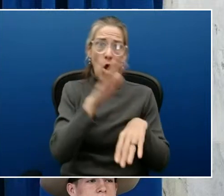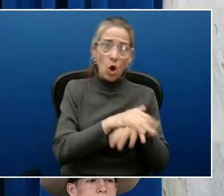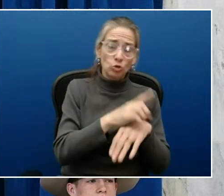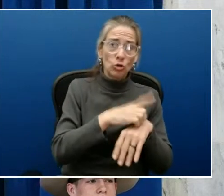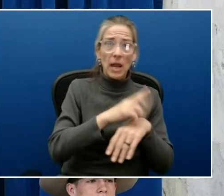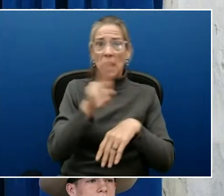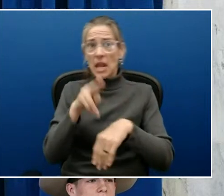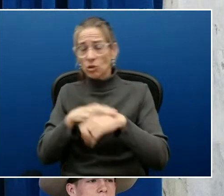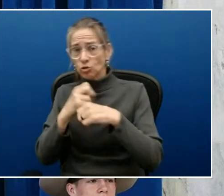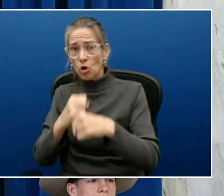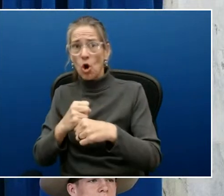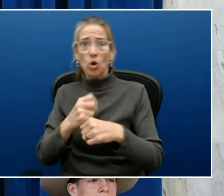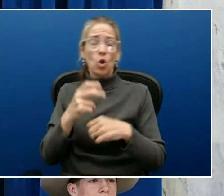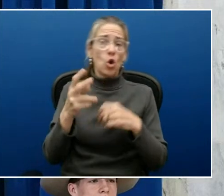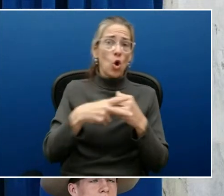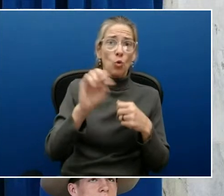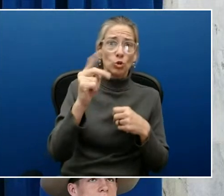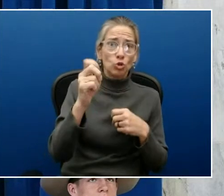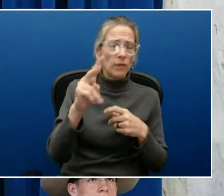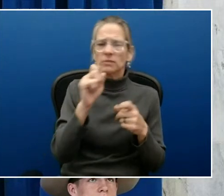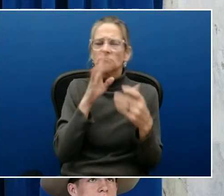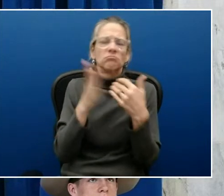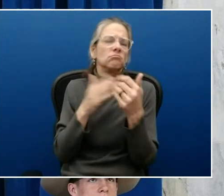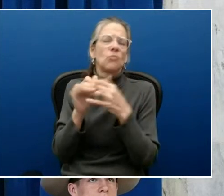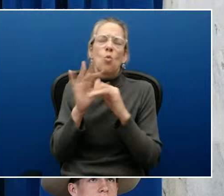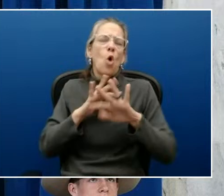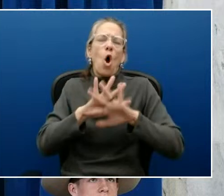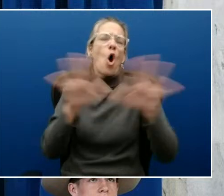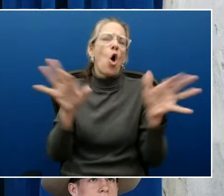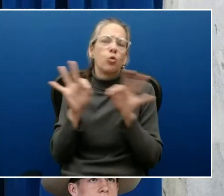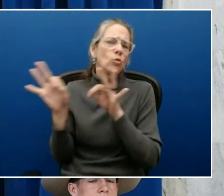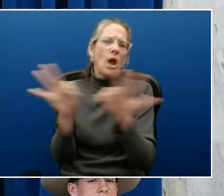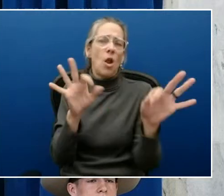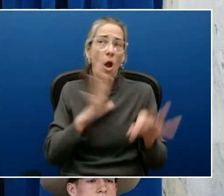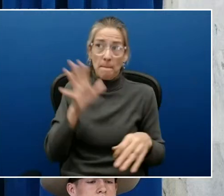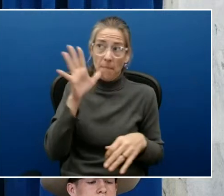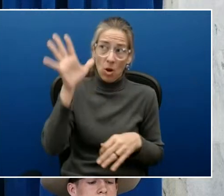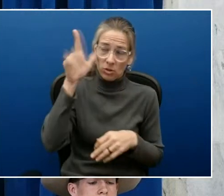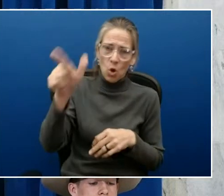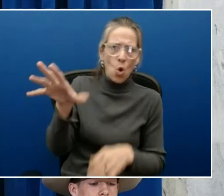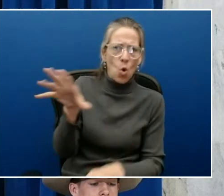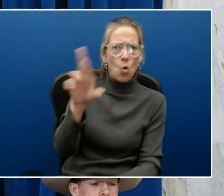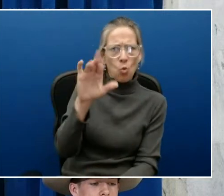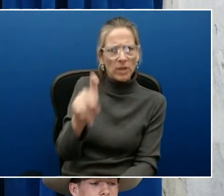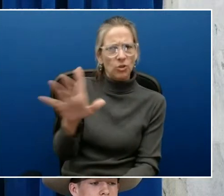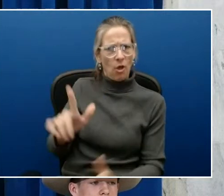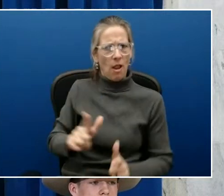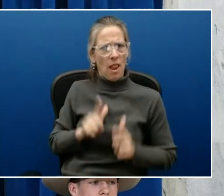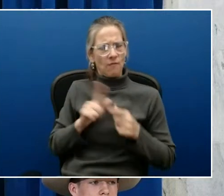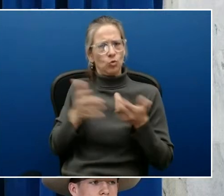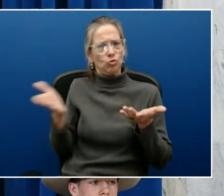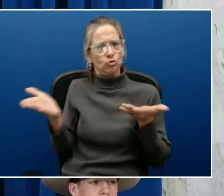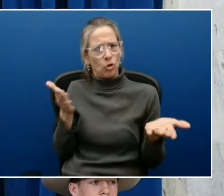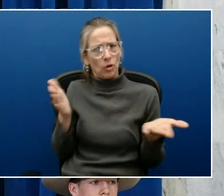reserves, we are all united in that our parents chose to risk their lives to serve this country. This month should help show children that